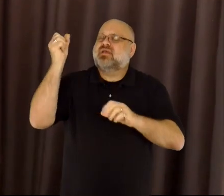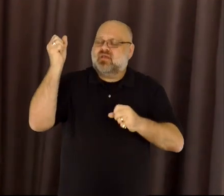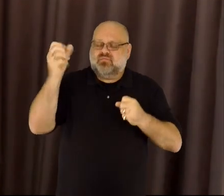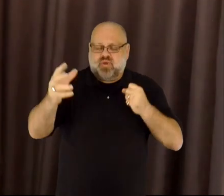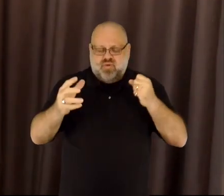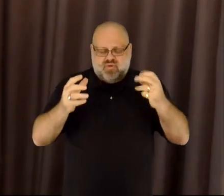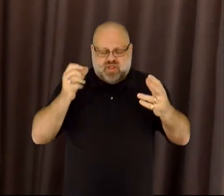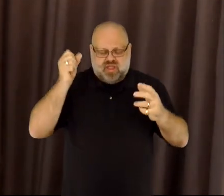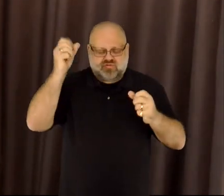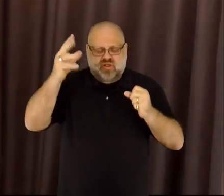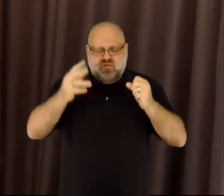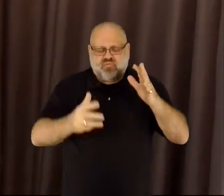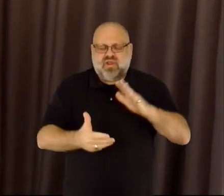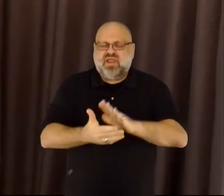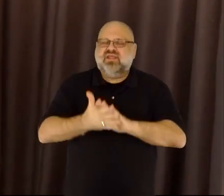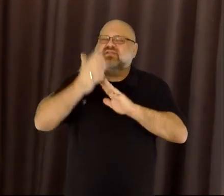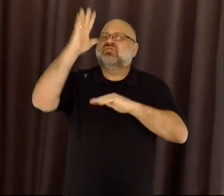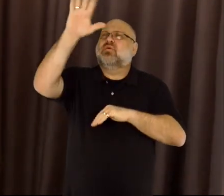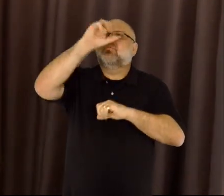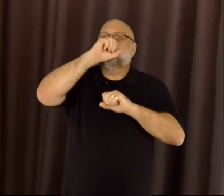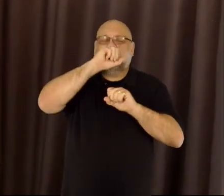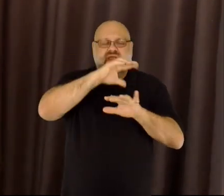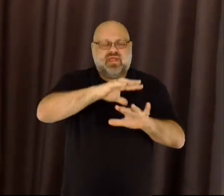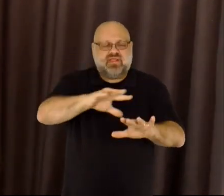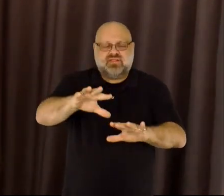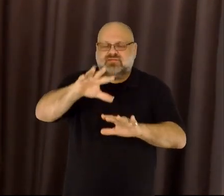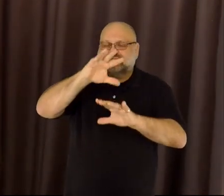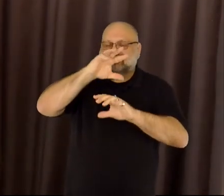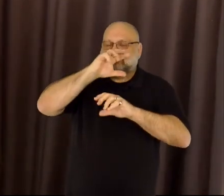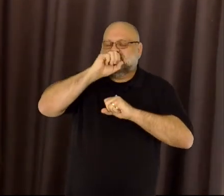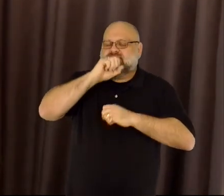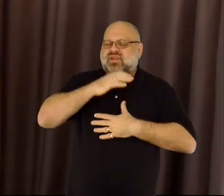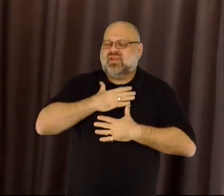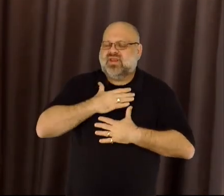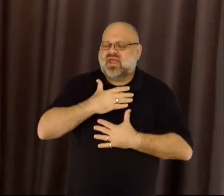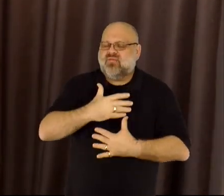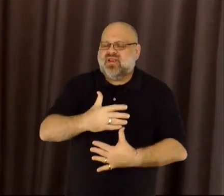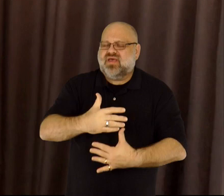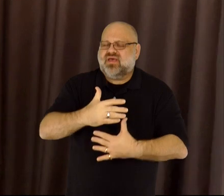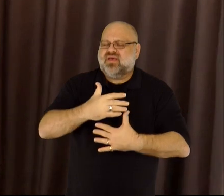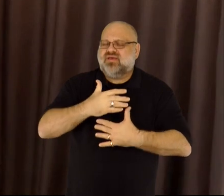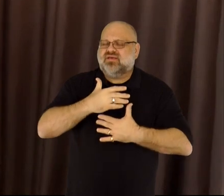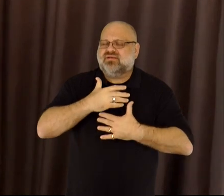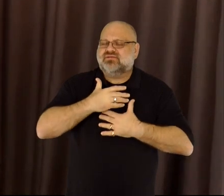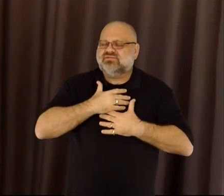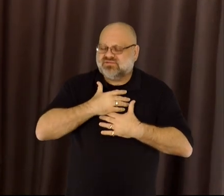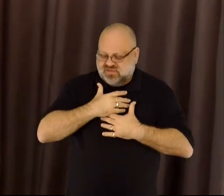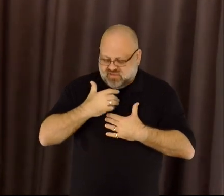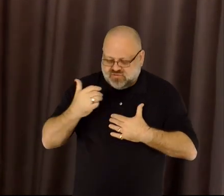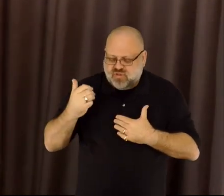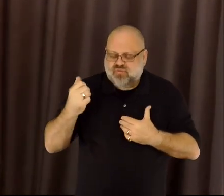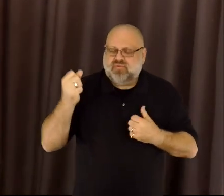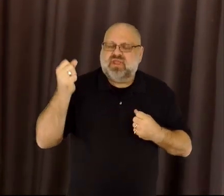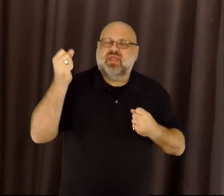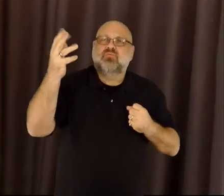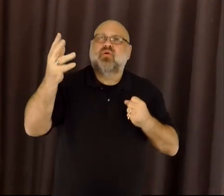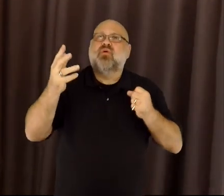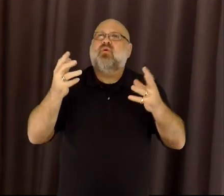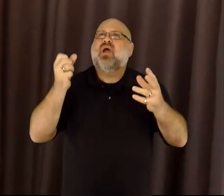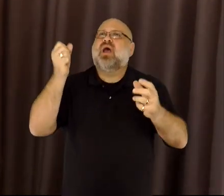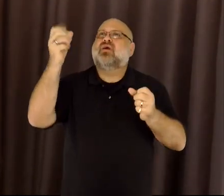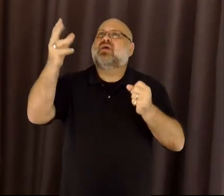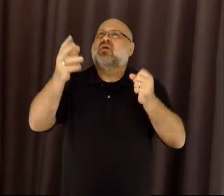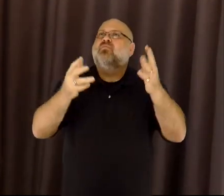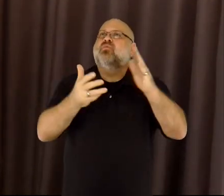praise. We pour out our praise. It's your breath in our lungs, so we